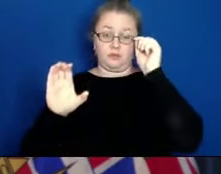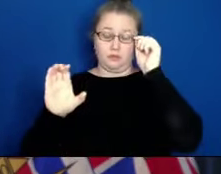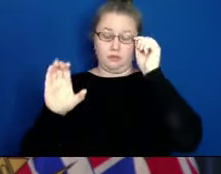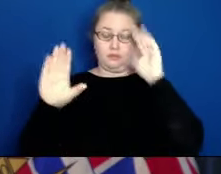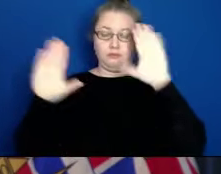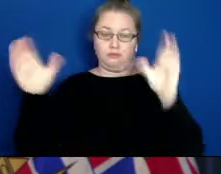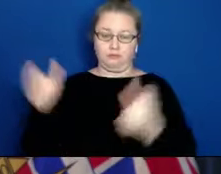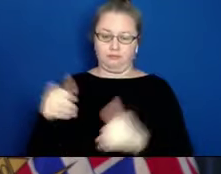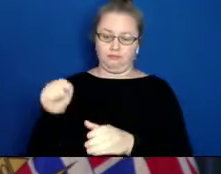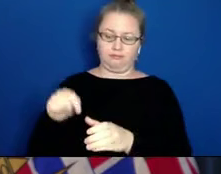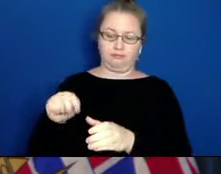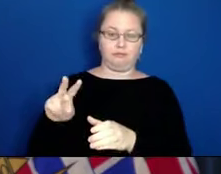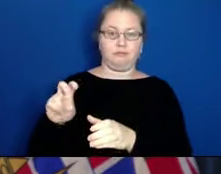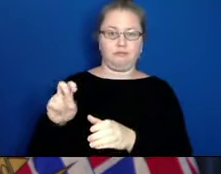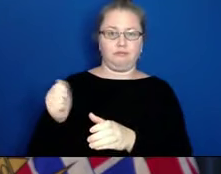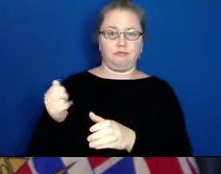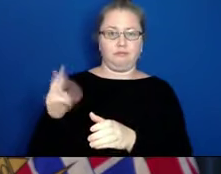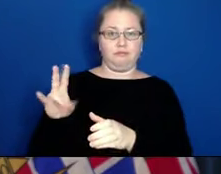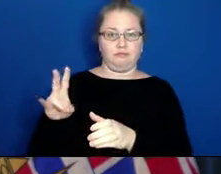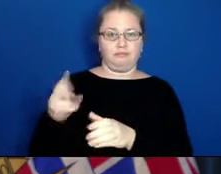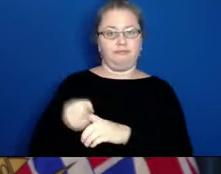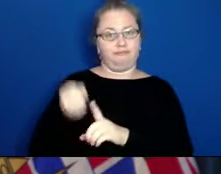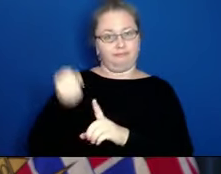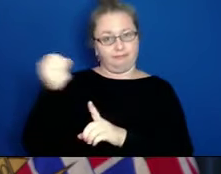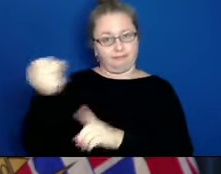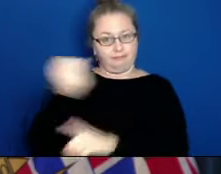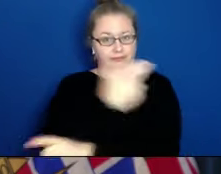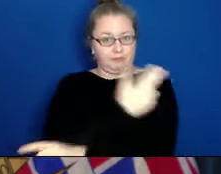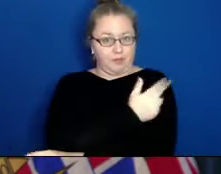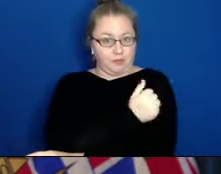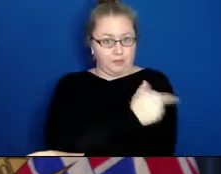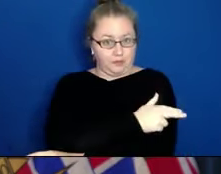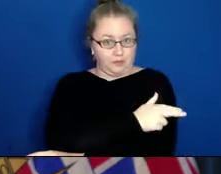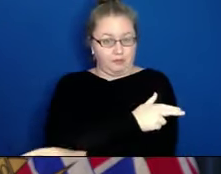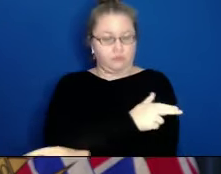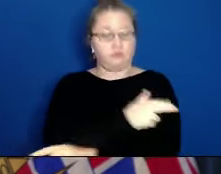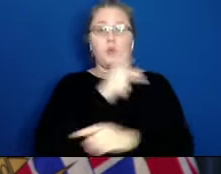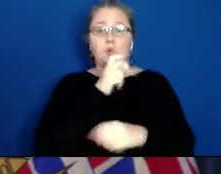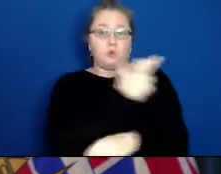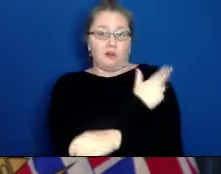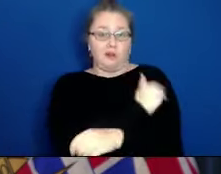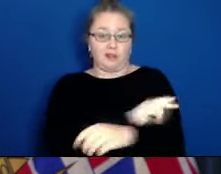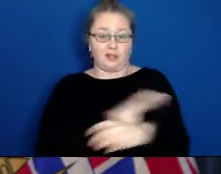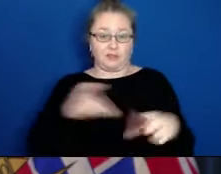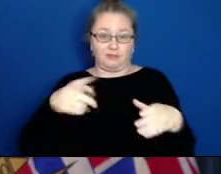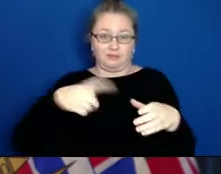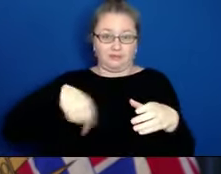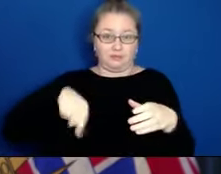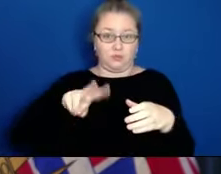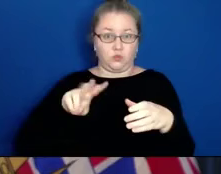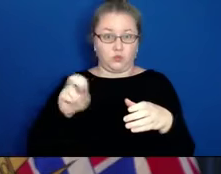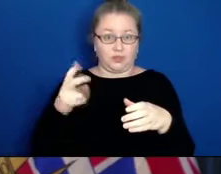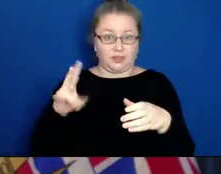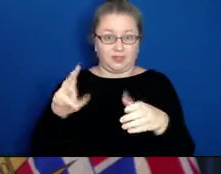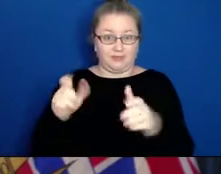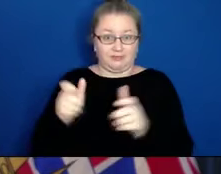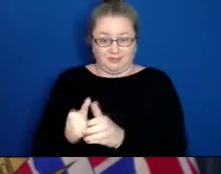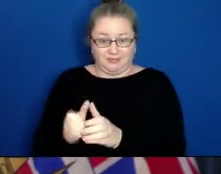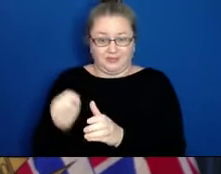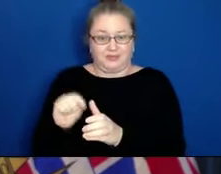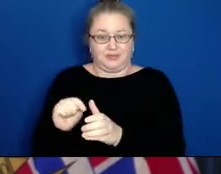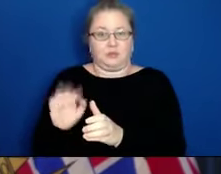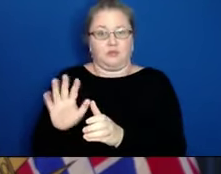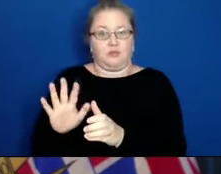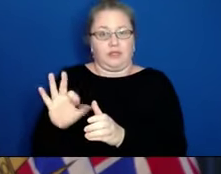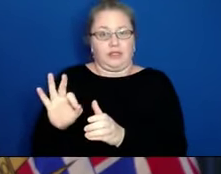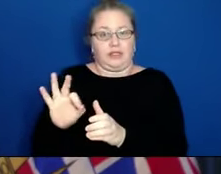in hospital, 59 of whom are in critical care or ICU. We have had, sadly, one additional death in the last